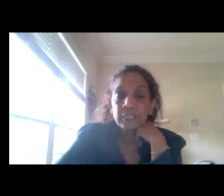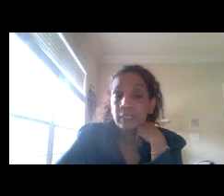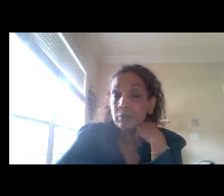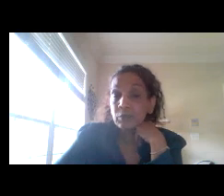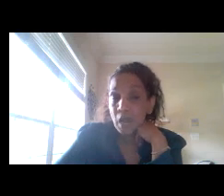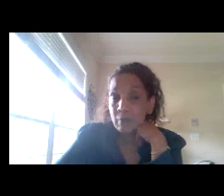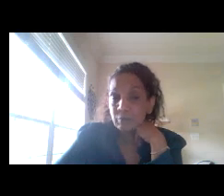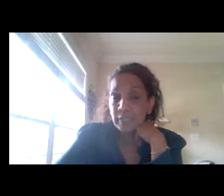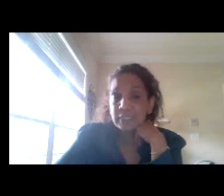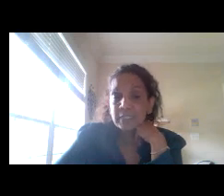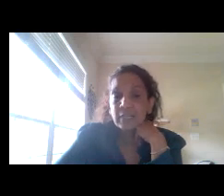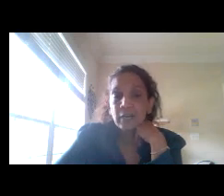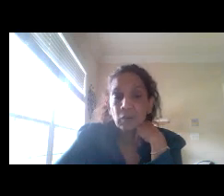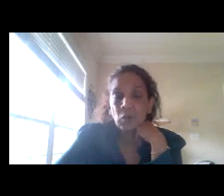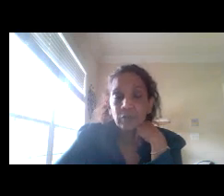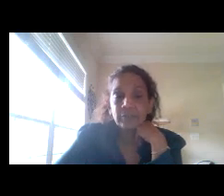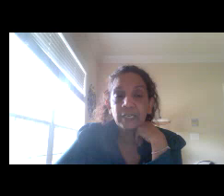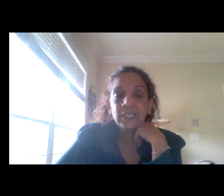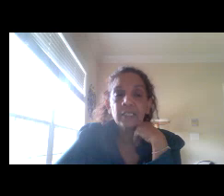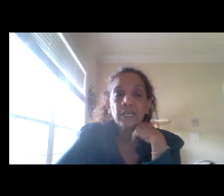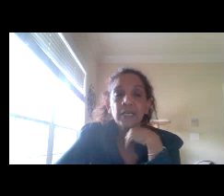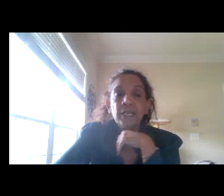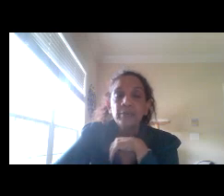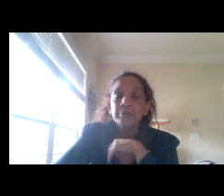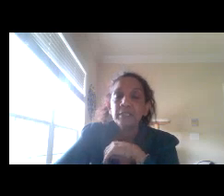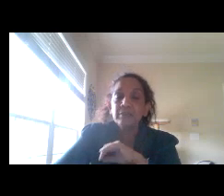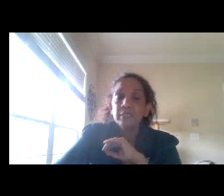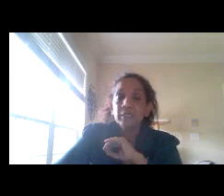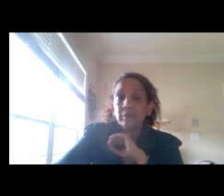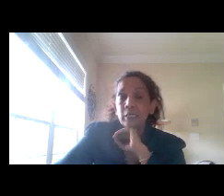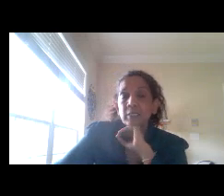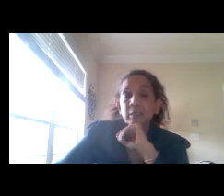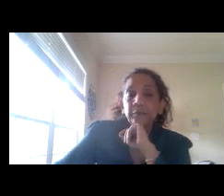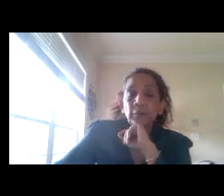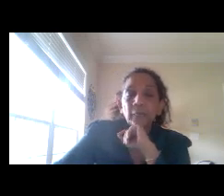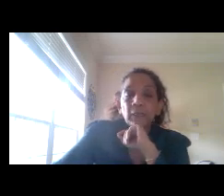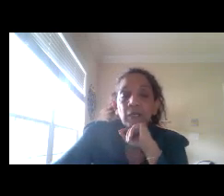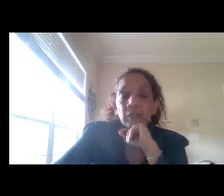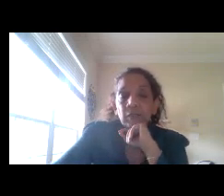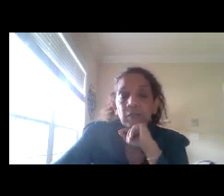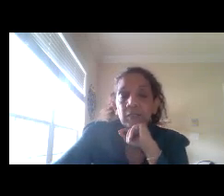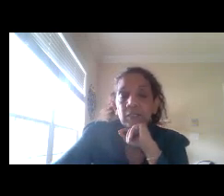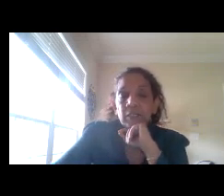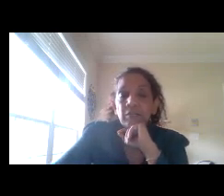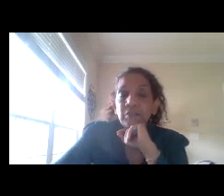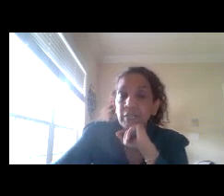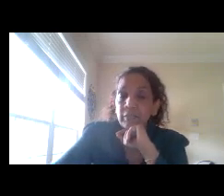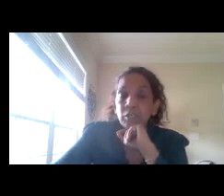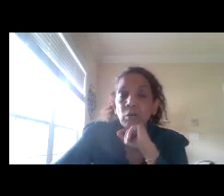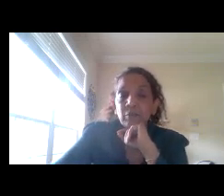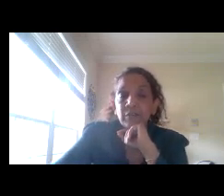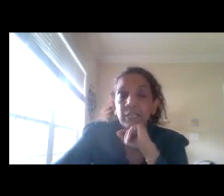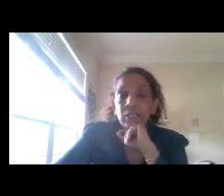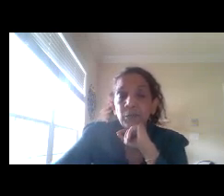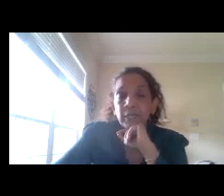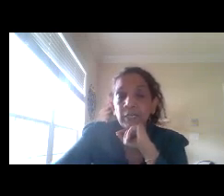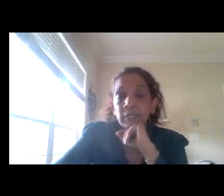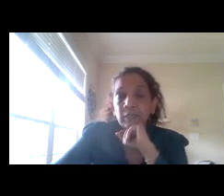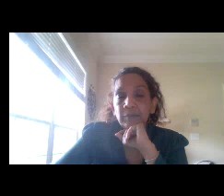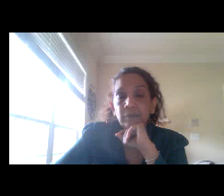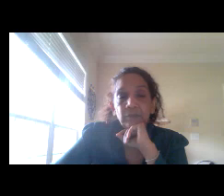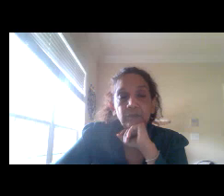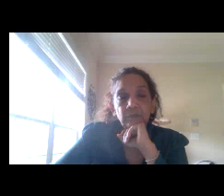noted, these are common findings. These are not all of the findings. Member service agreements. This is a very, very common